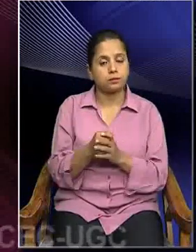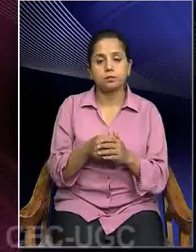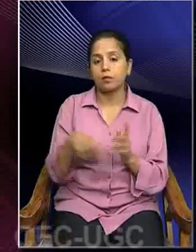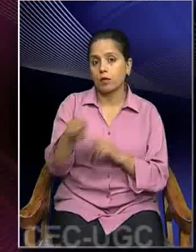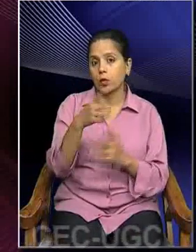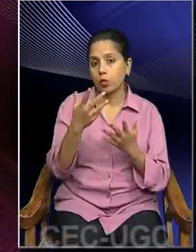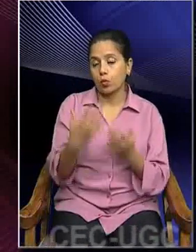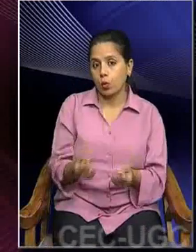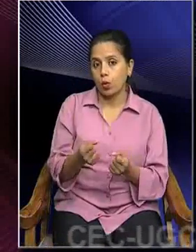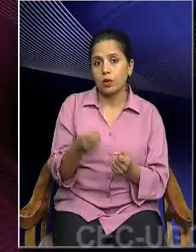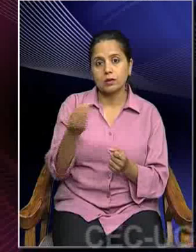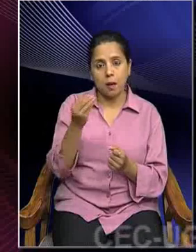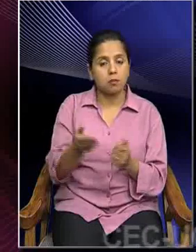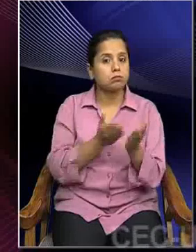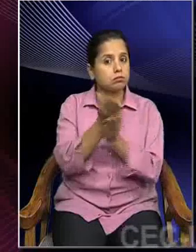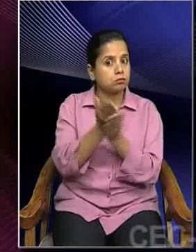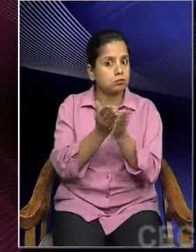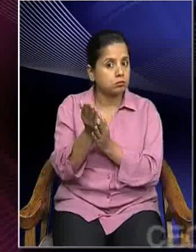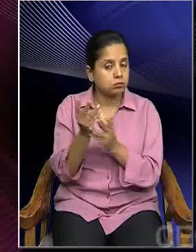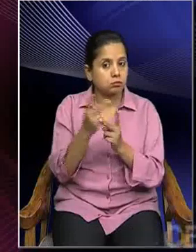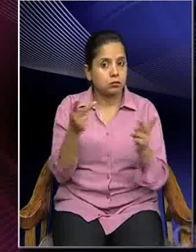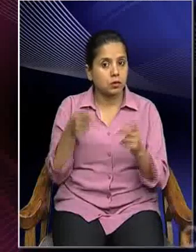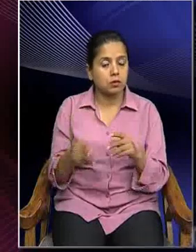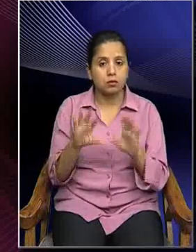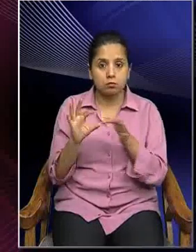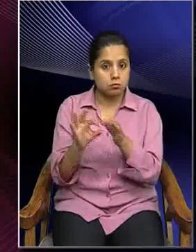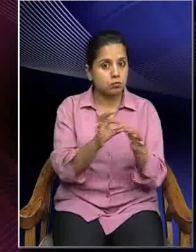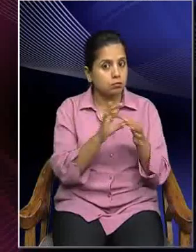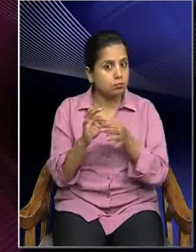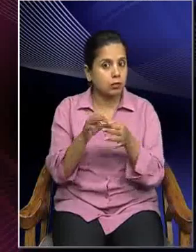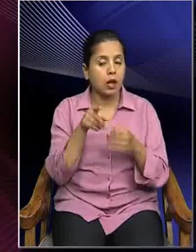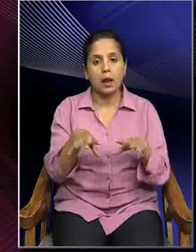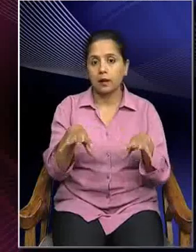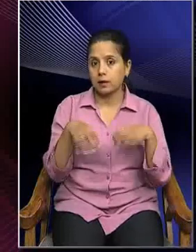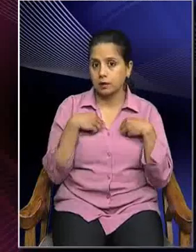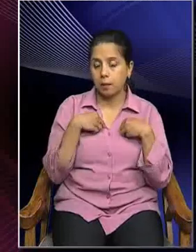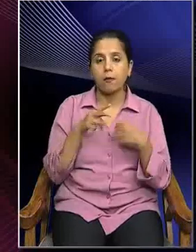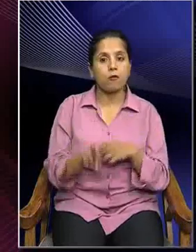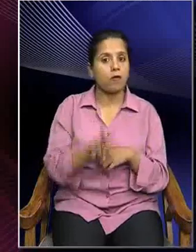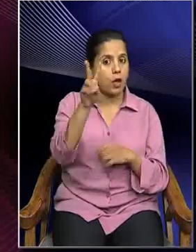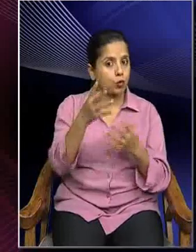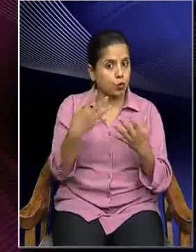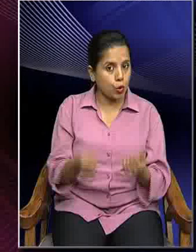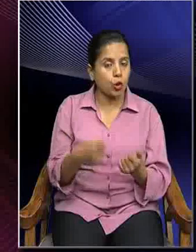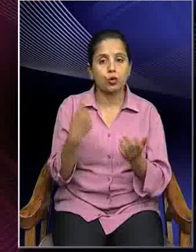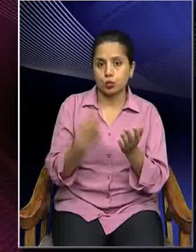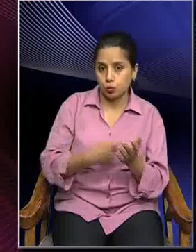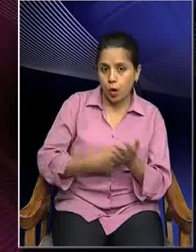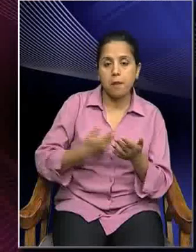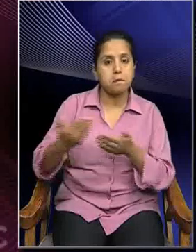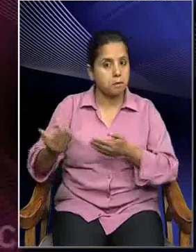to have certain kind of collectively accepted values, norms and